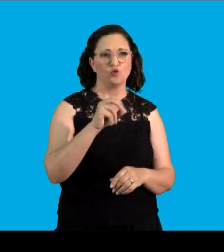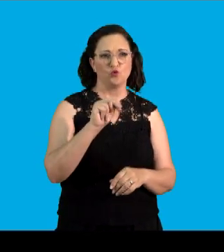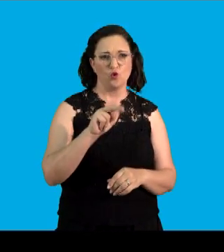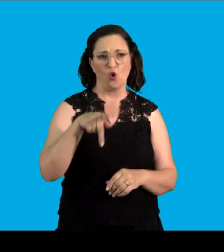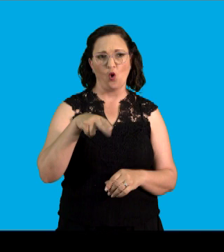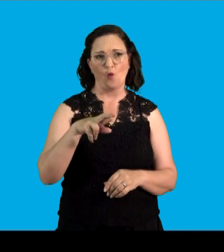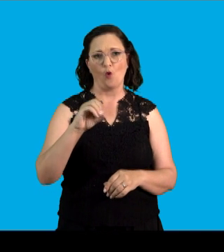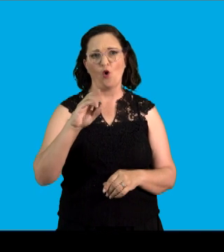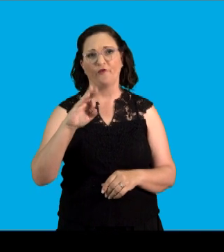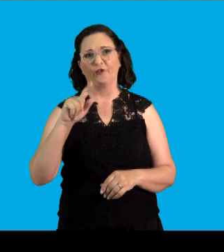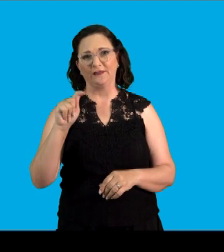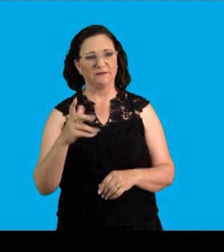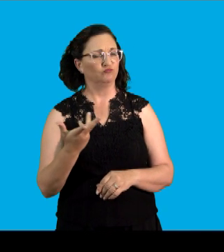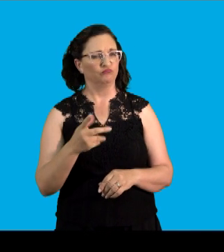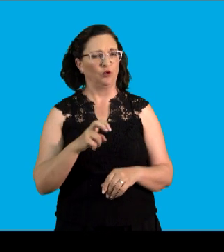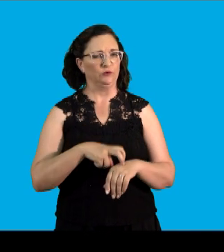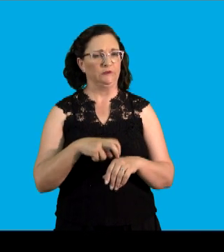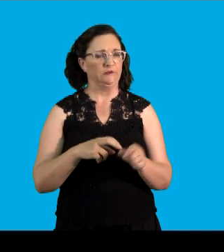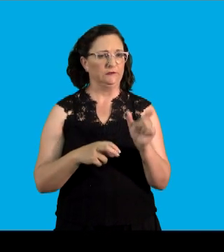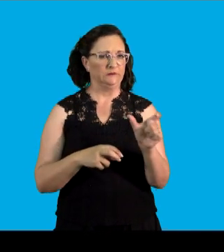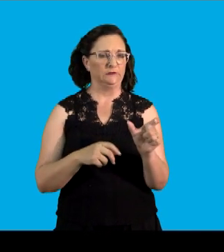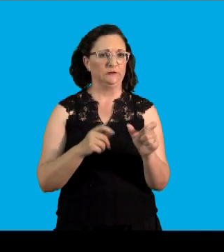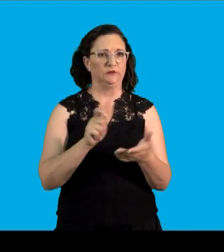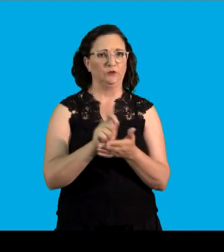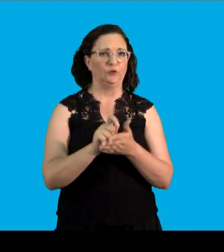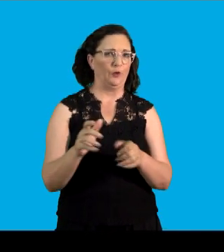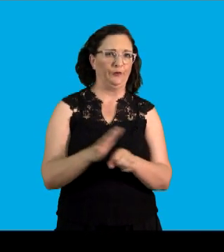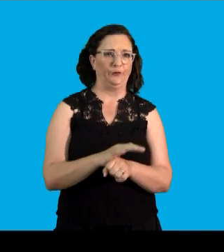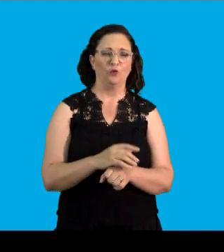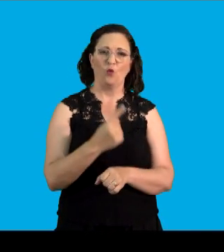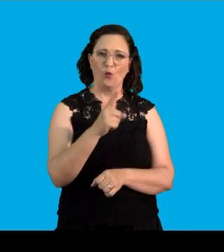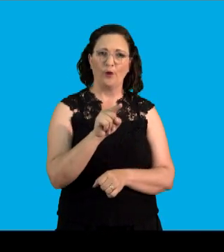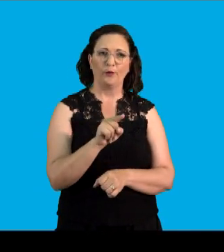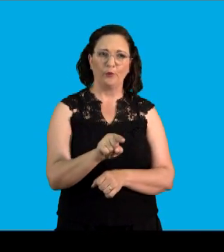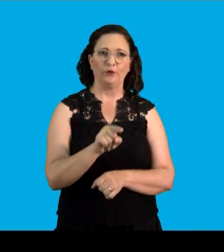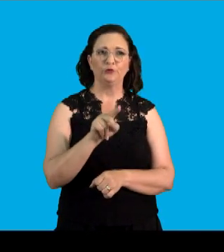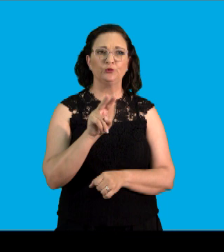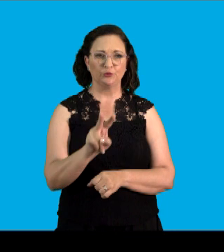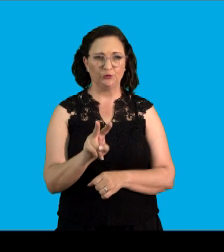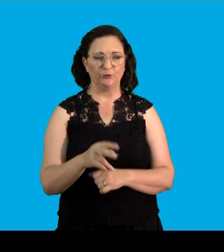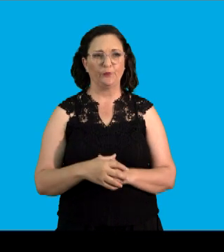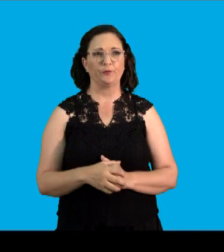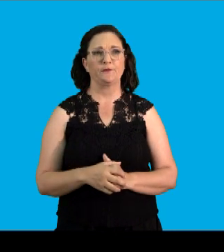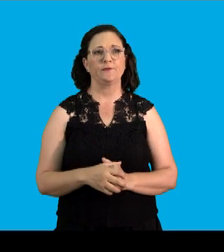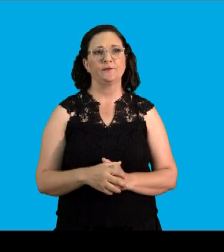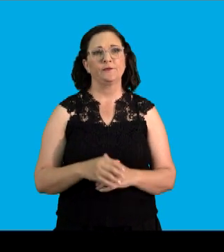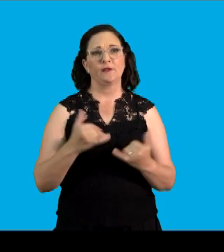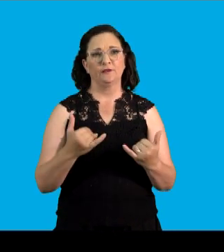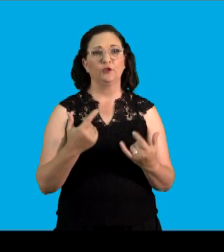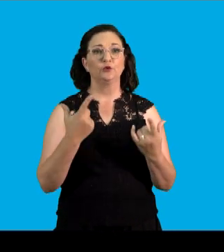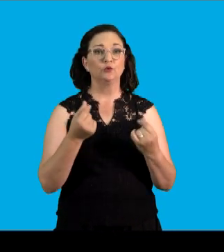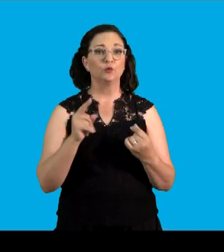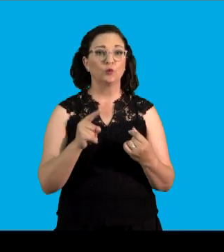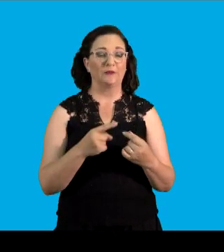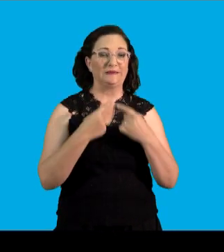the correct letter next to it. Then 1.2, remember we said in 1.2, you just have to complete the